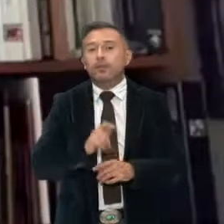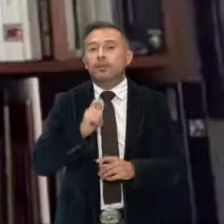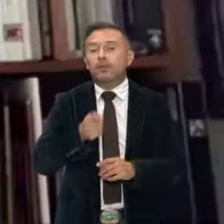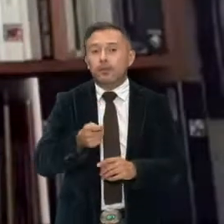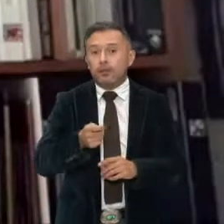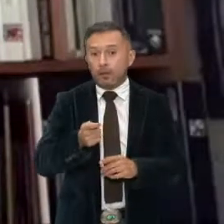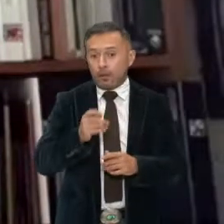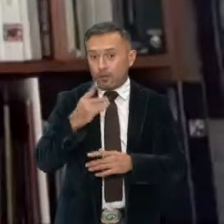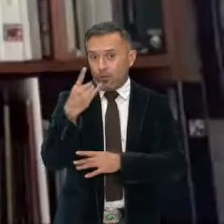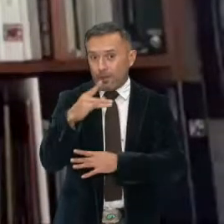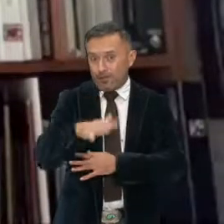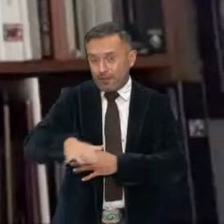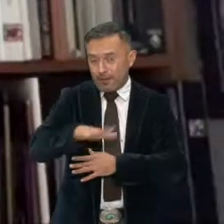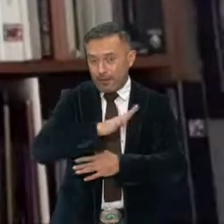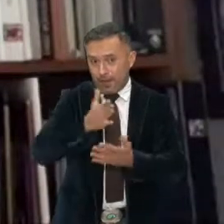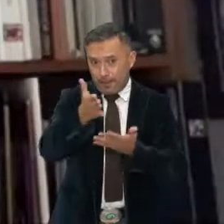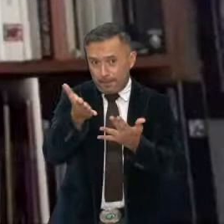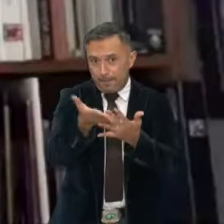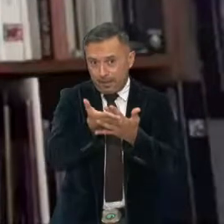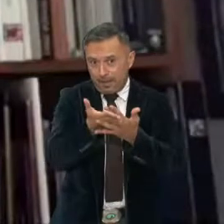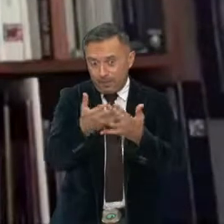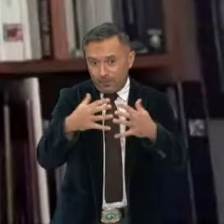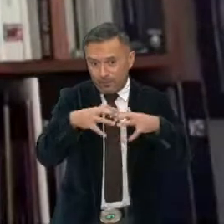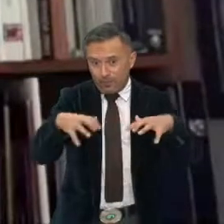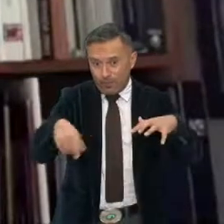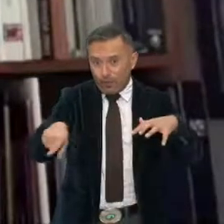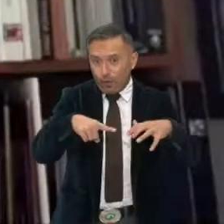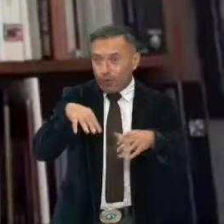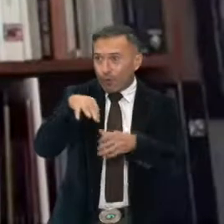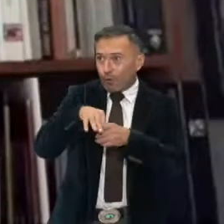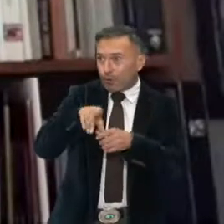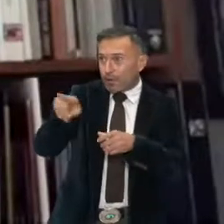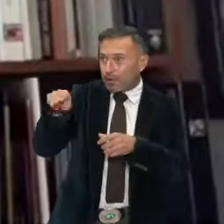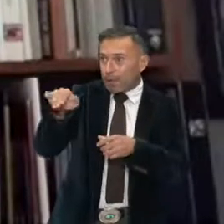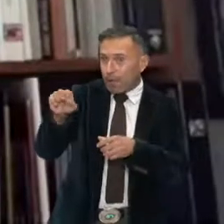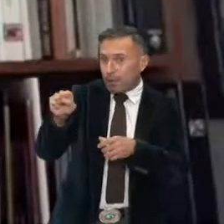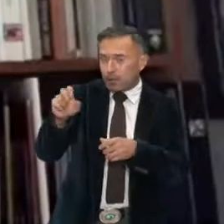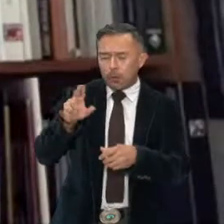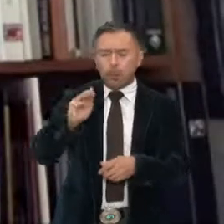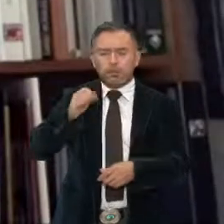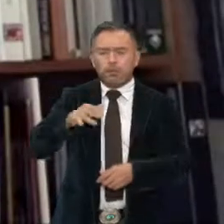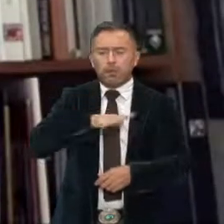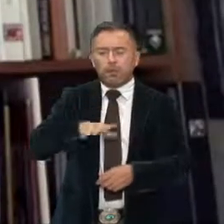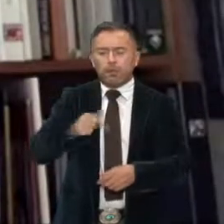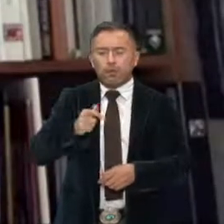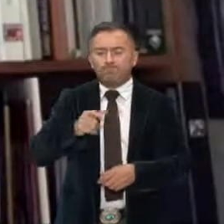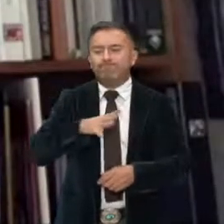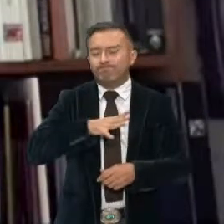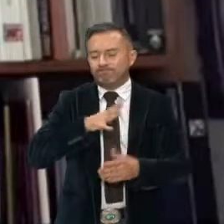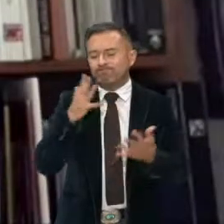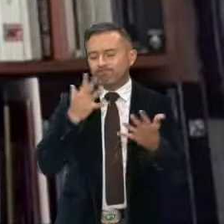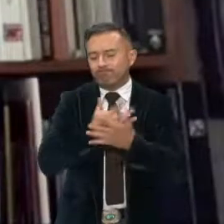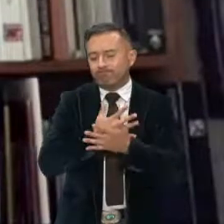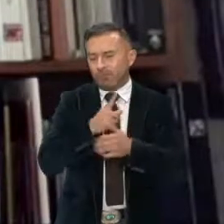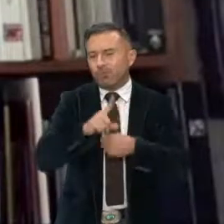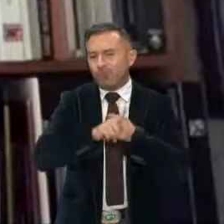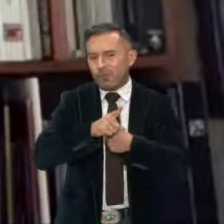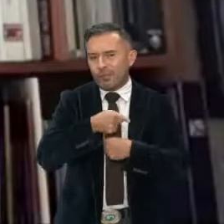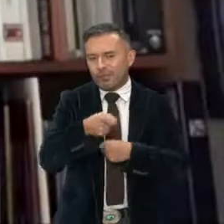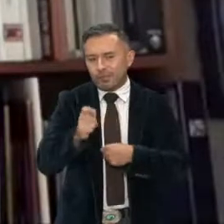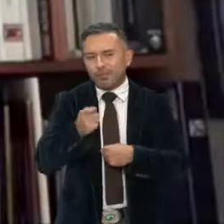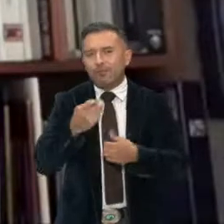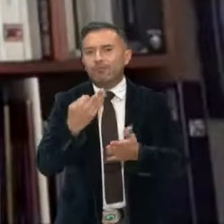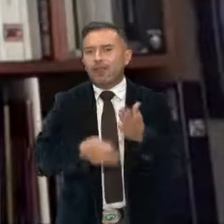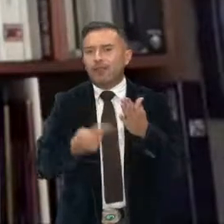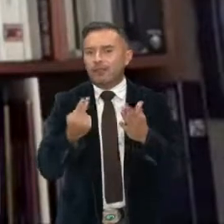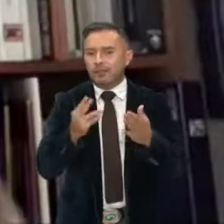Once again, not to acknowledge that half of the Bolivian people have voted by mass. It would be not to understand which are our challenges, the